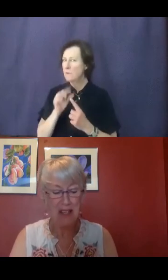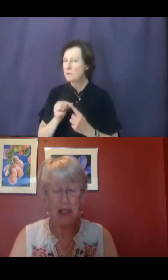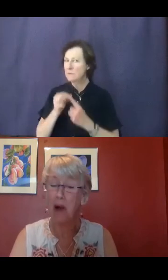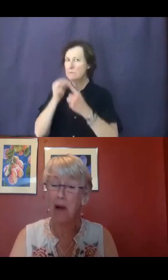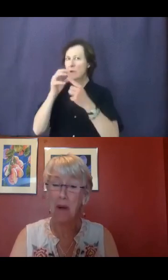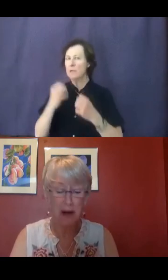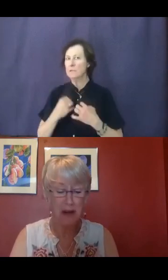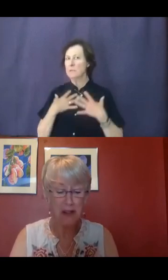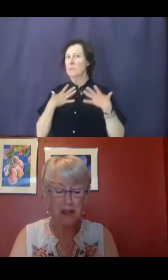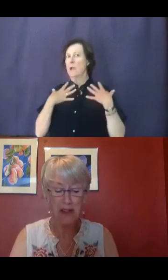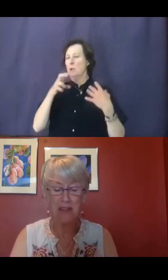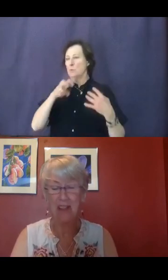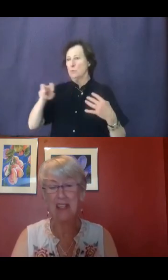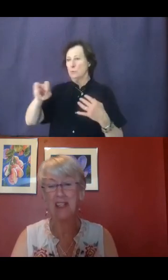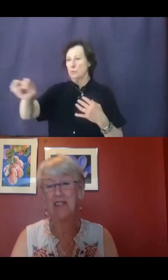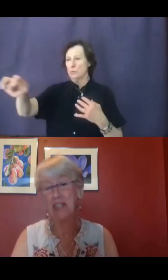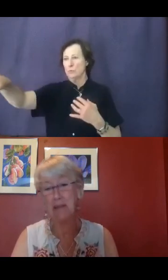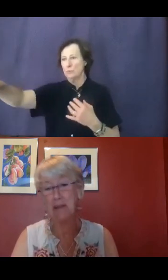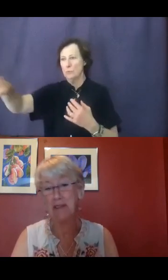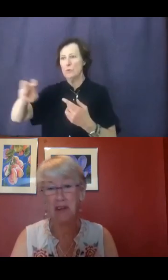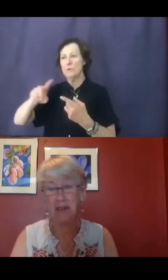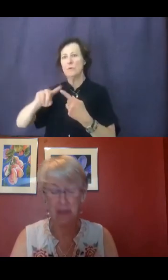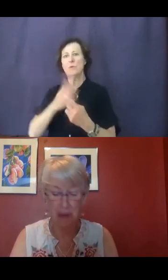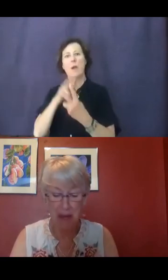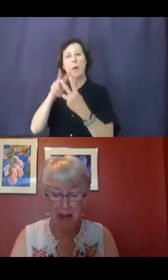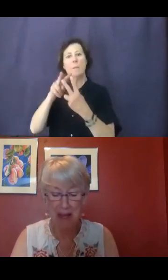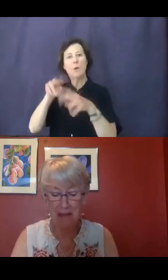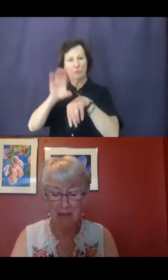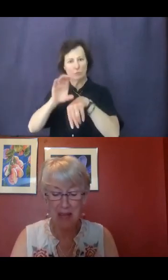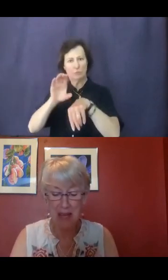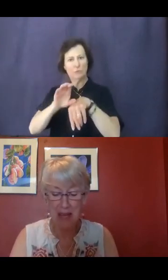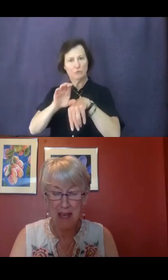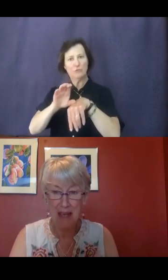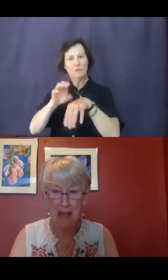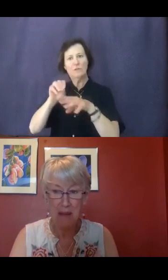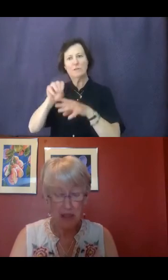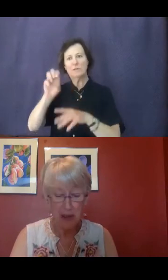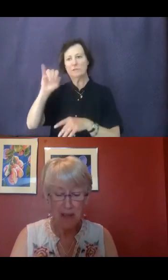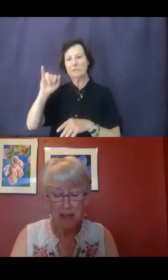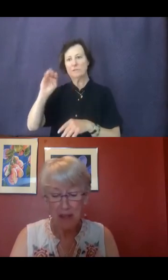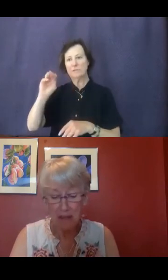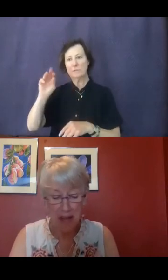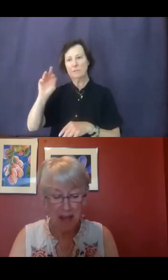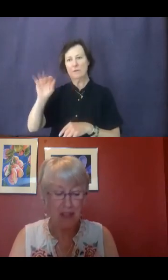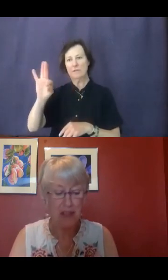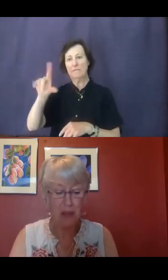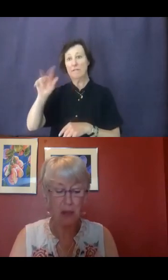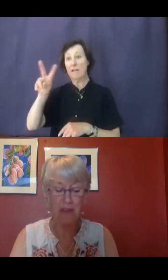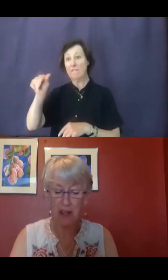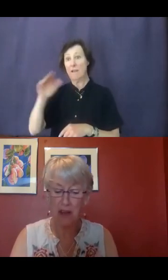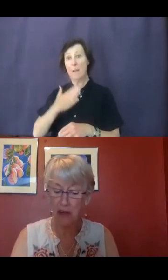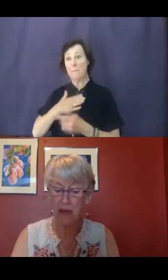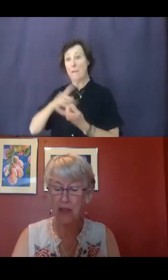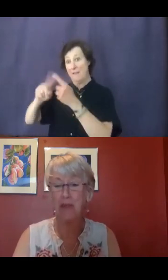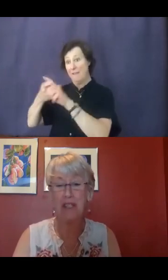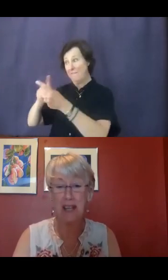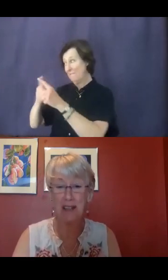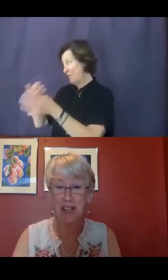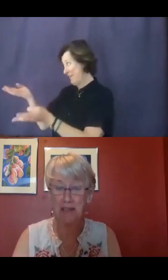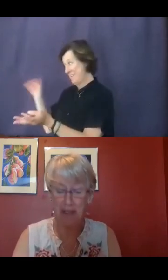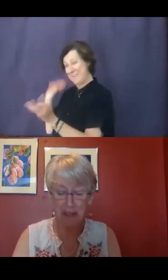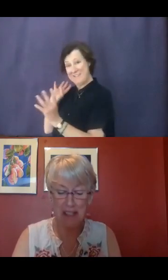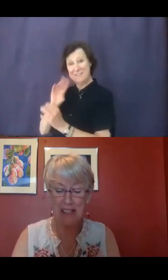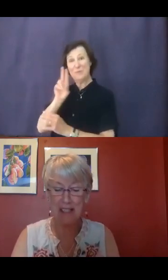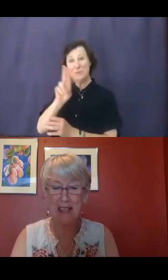journey to our partner church village of Sheeman-Falva, Romania. My traveling companions were fellow UUs